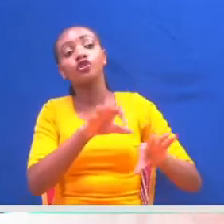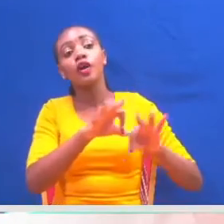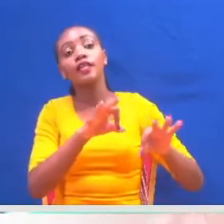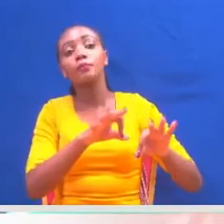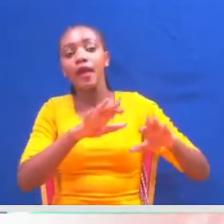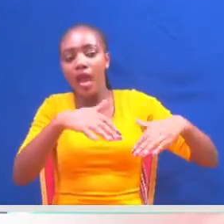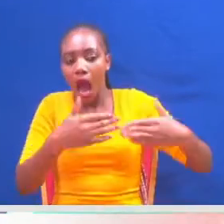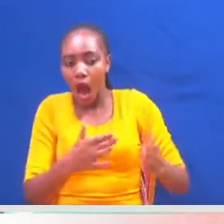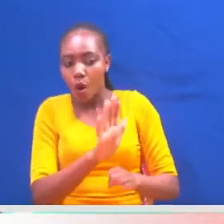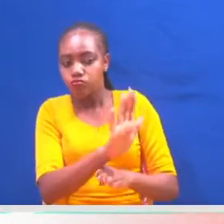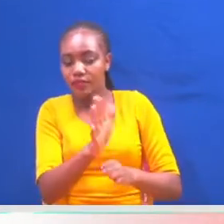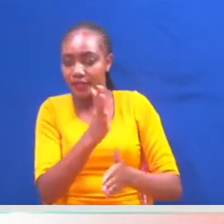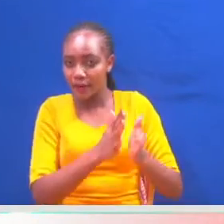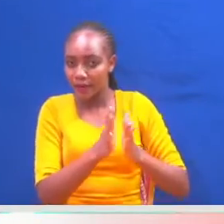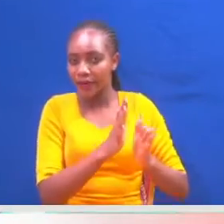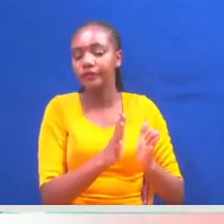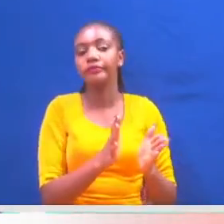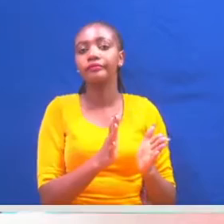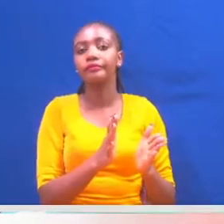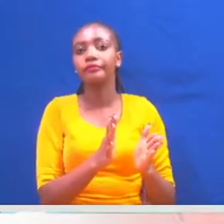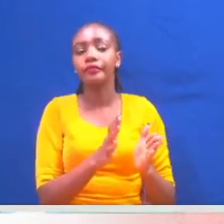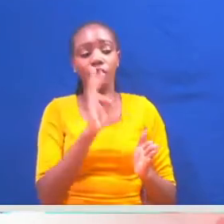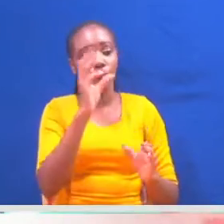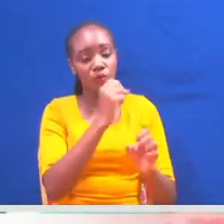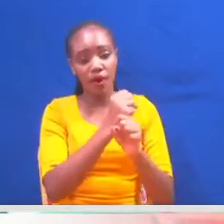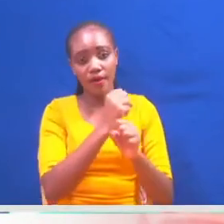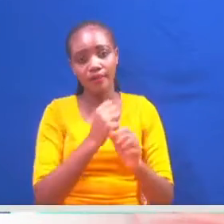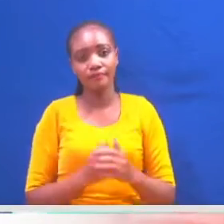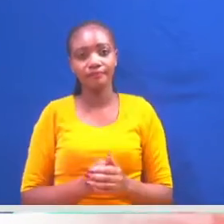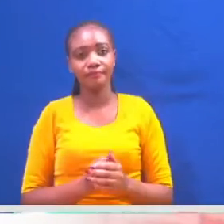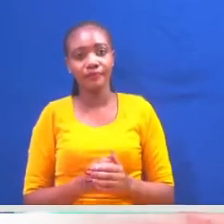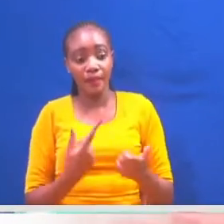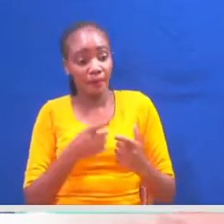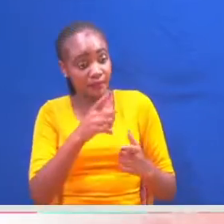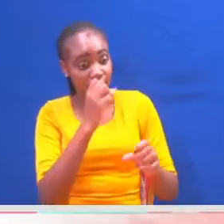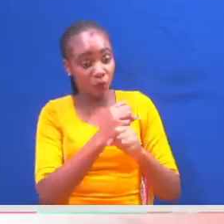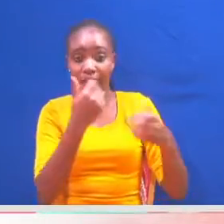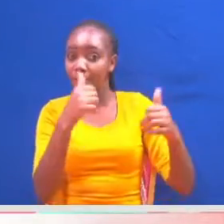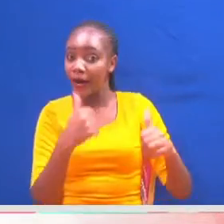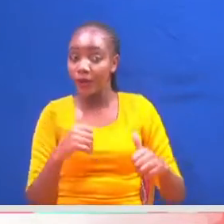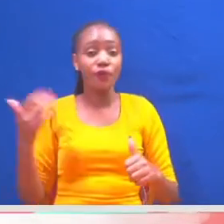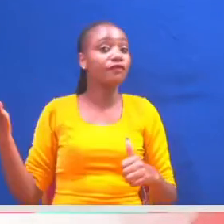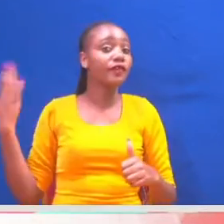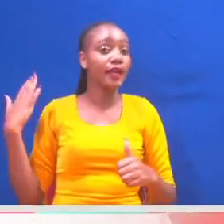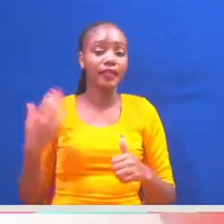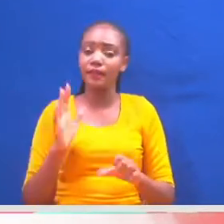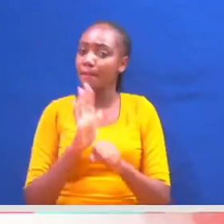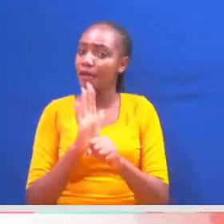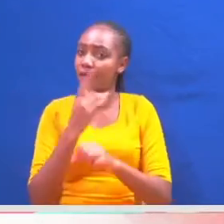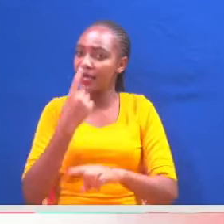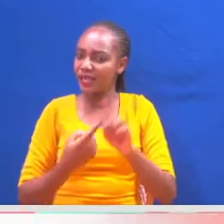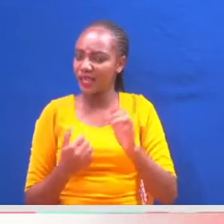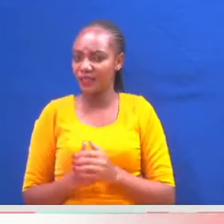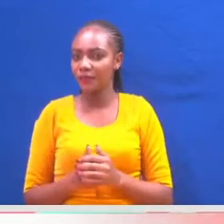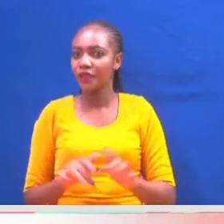their trickle-down economic model that has not worked for the last. The Orange Party says the